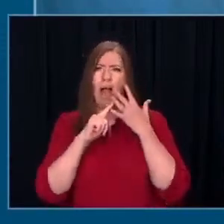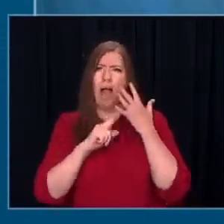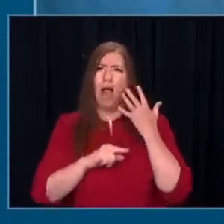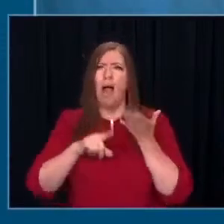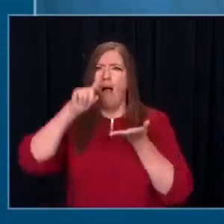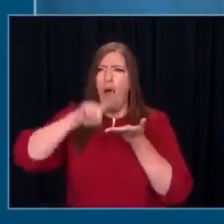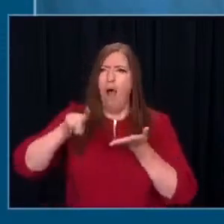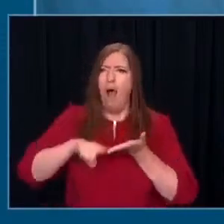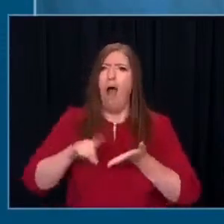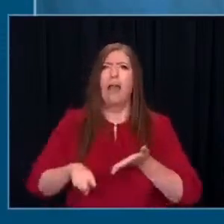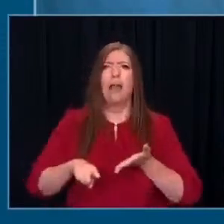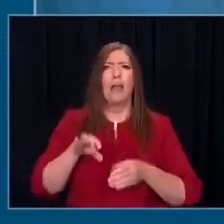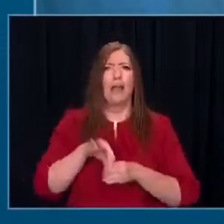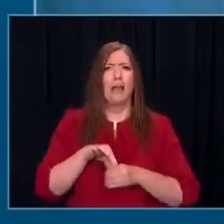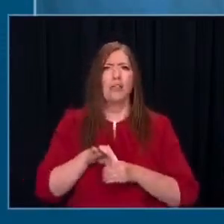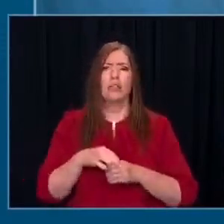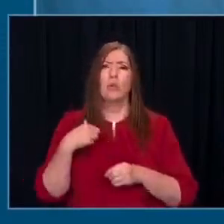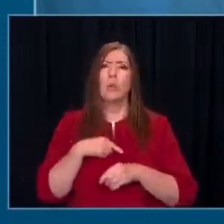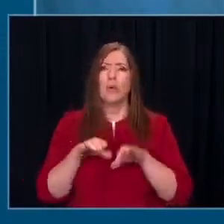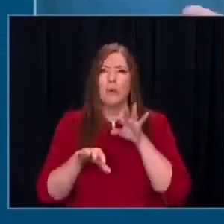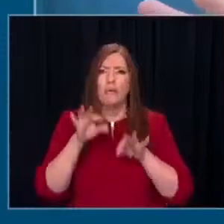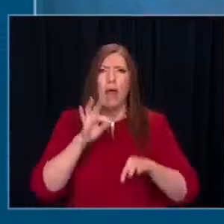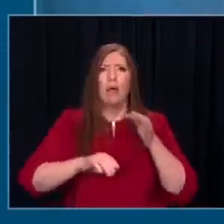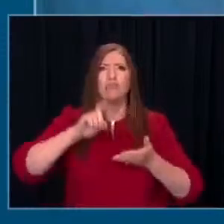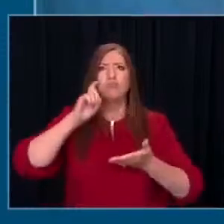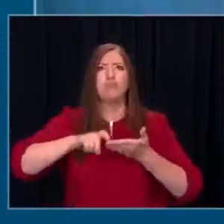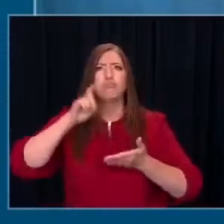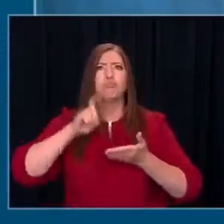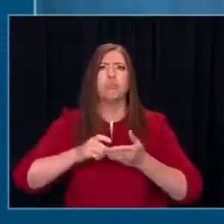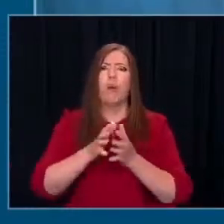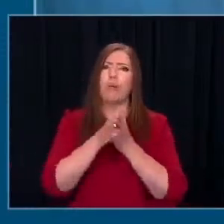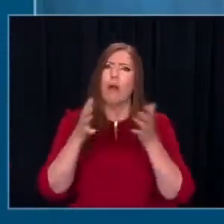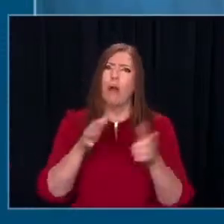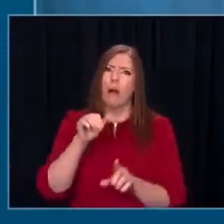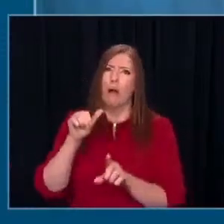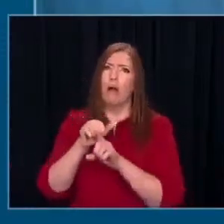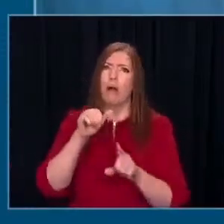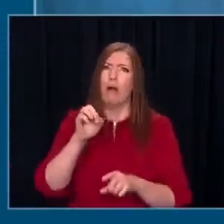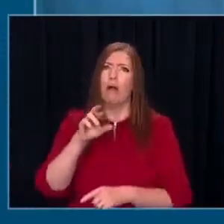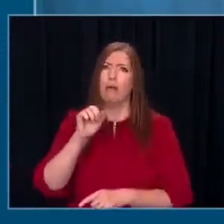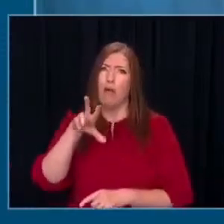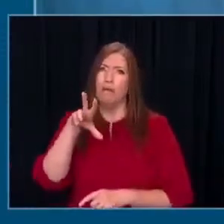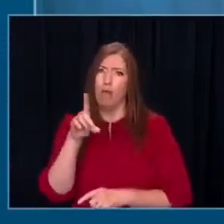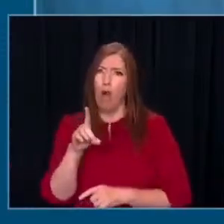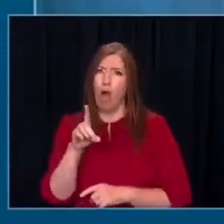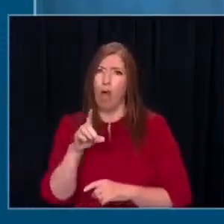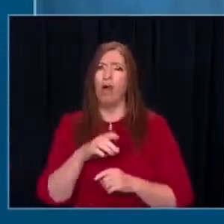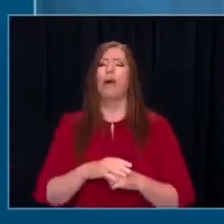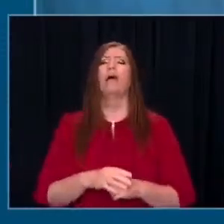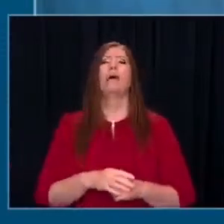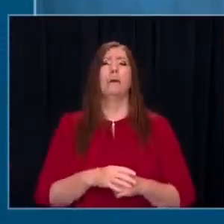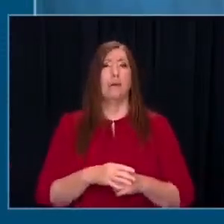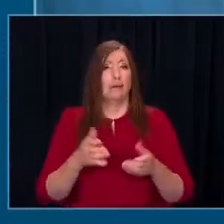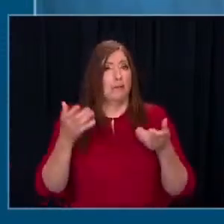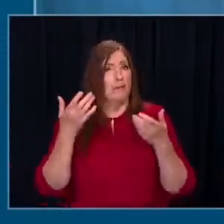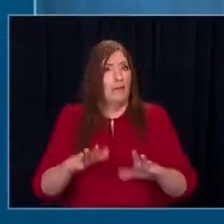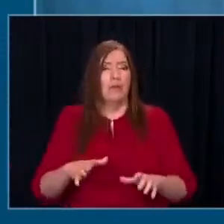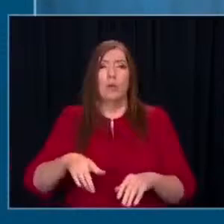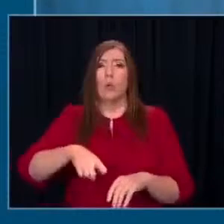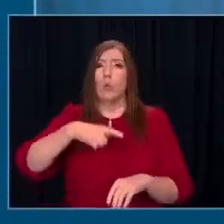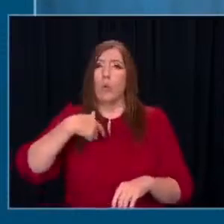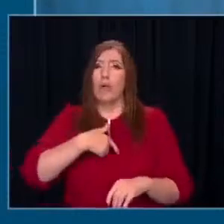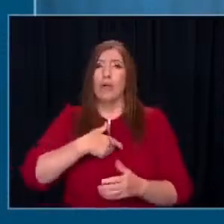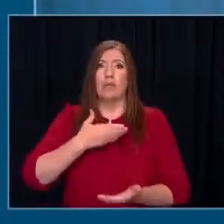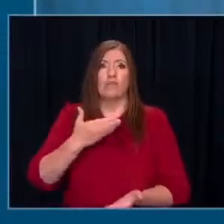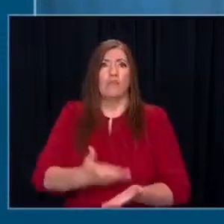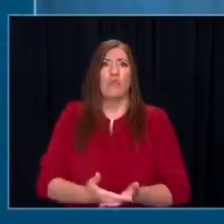there are a massive amount of fraud that has taken place. We have proven that there are dead